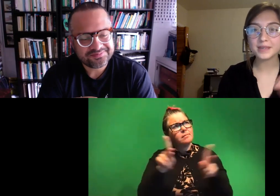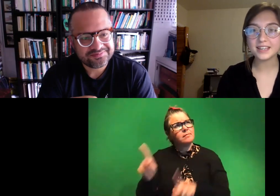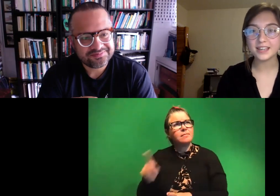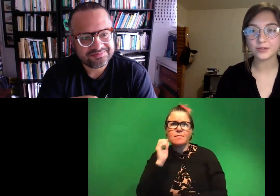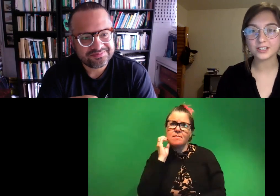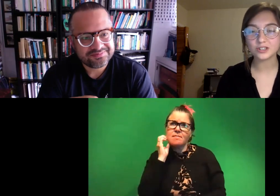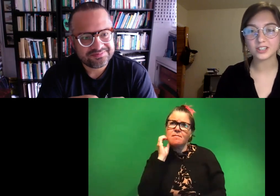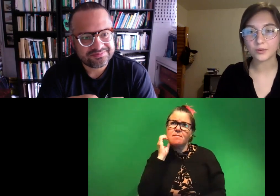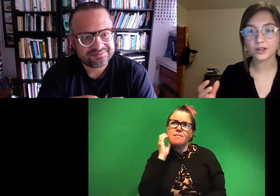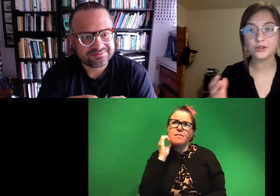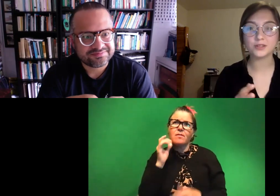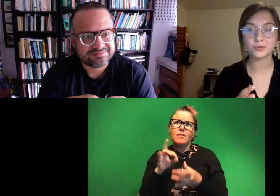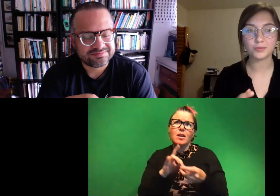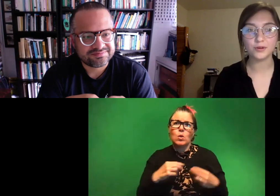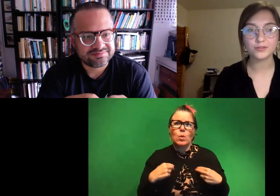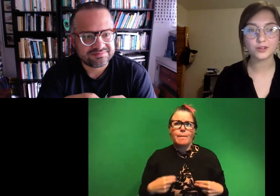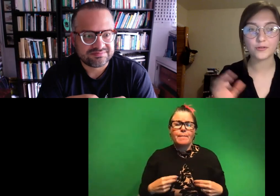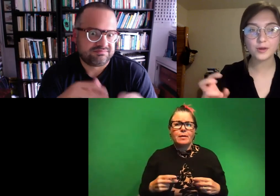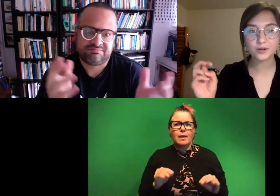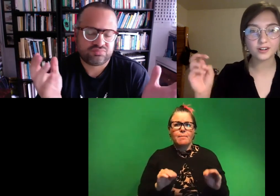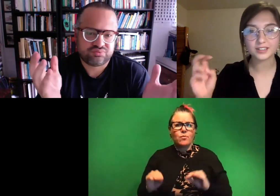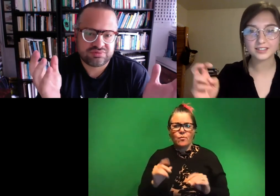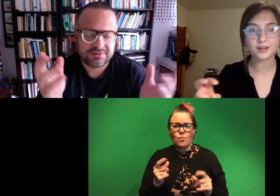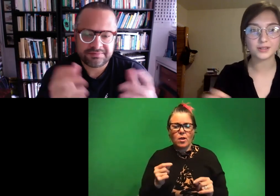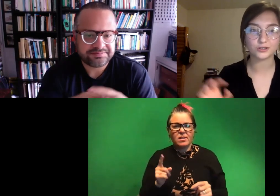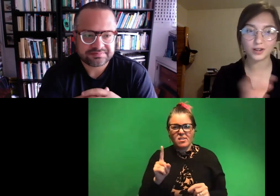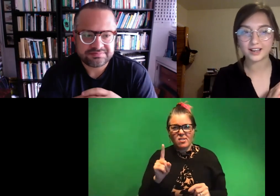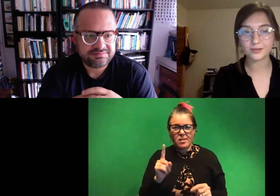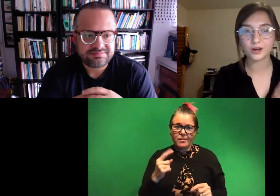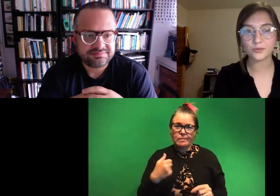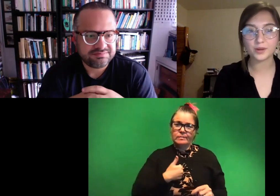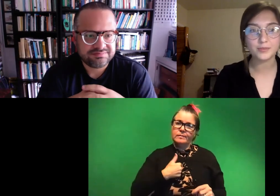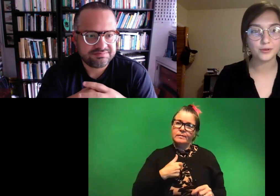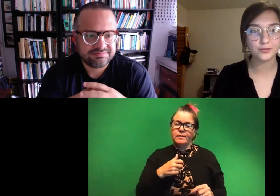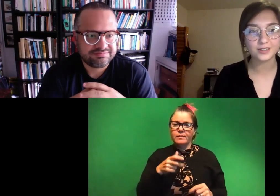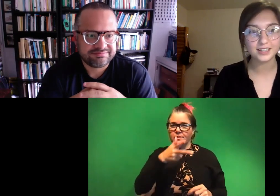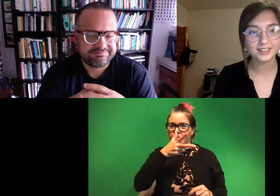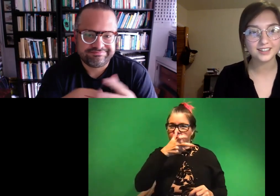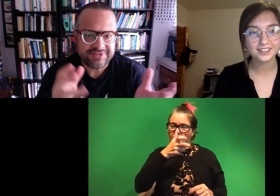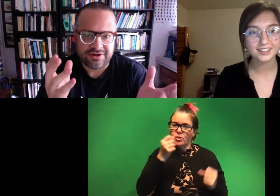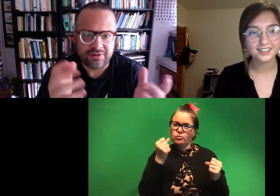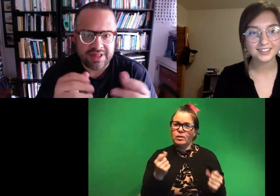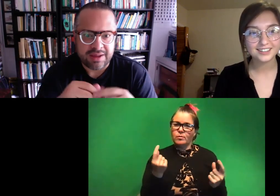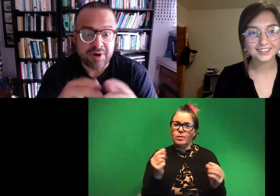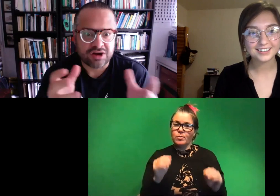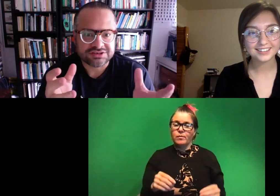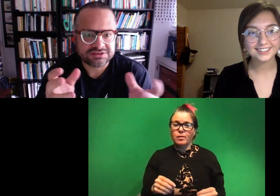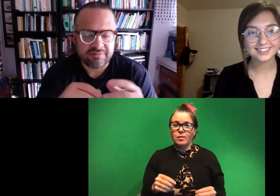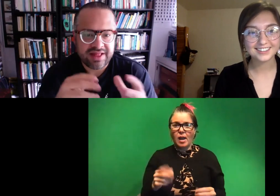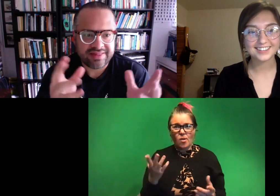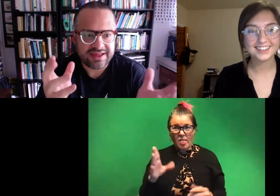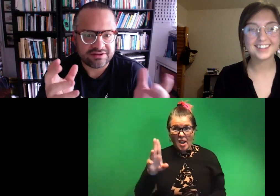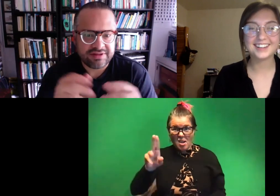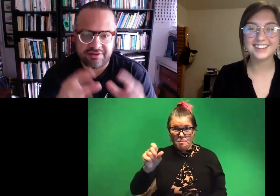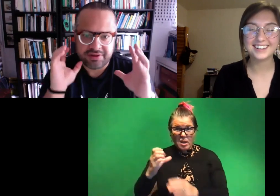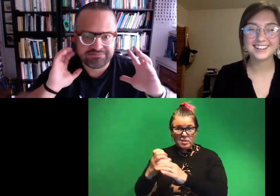that be in relation to like what humans would move? So if we were like dung beetle strength, what could we move? I don't know, like a boss, something